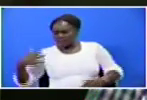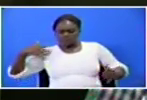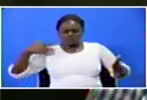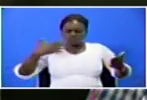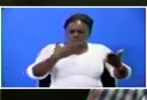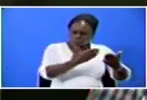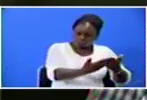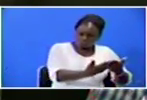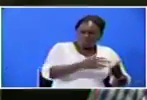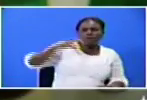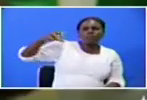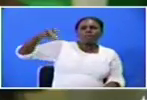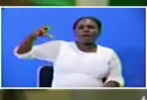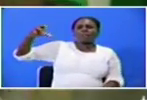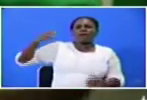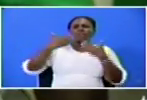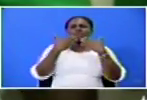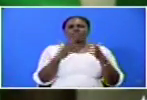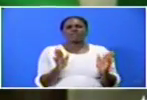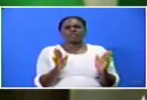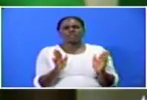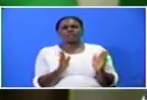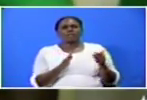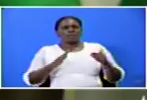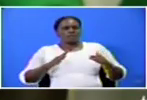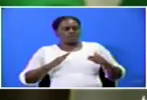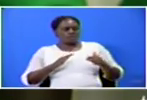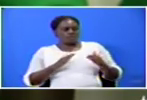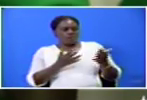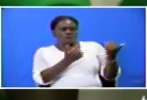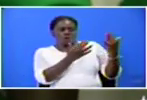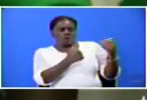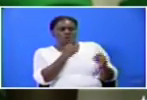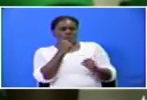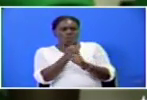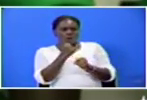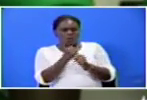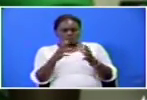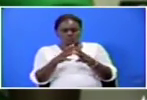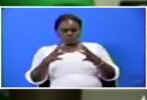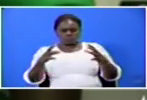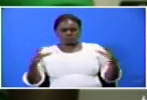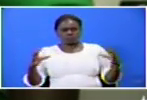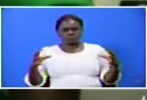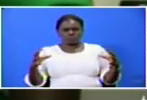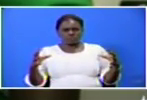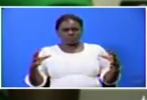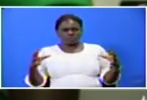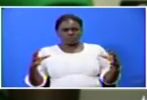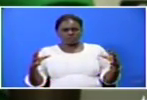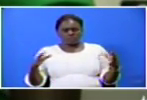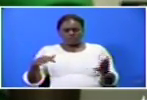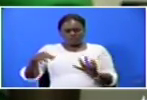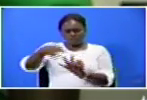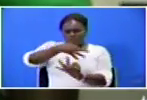to adulthood. We're really looking forward to being able to expand the